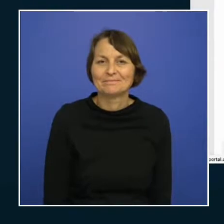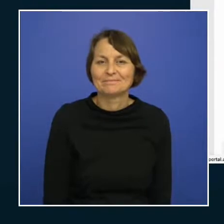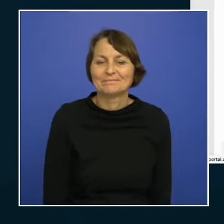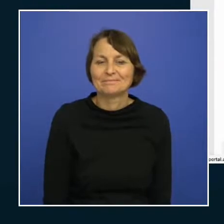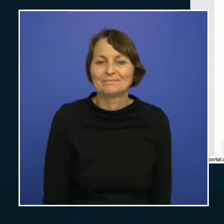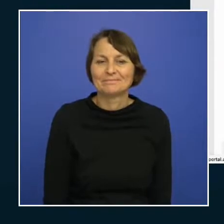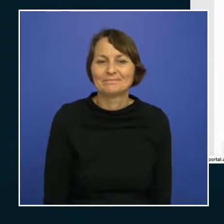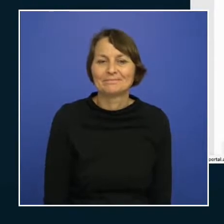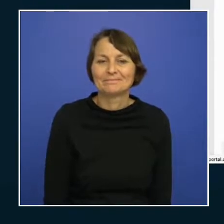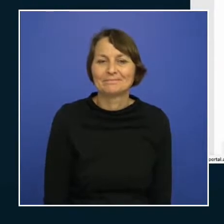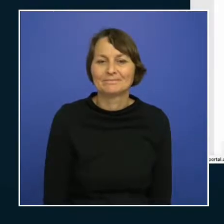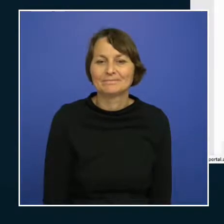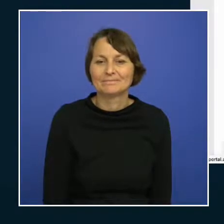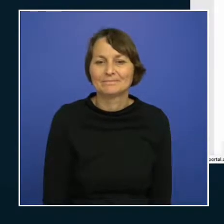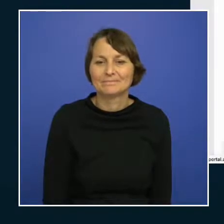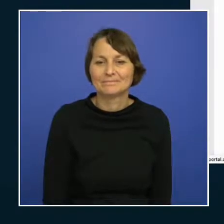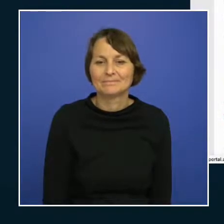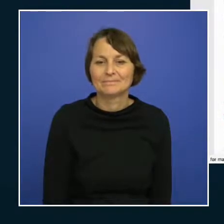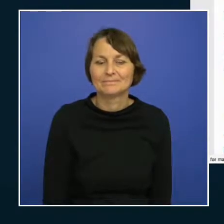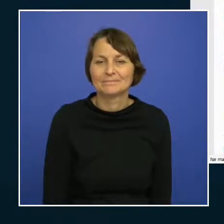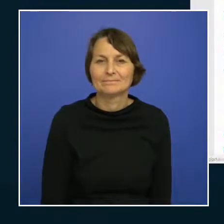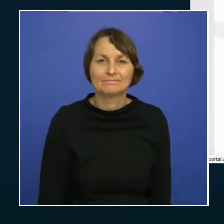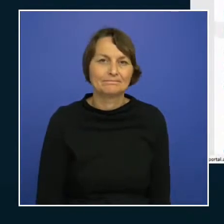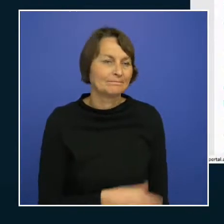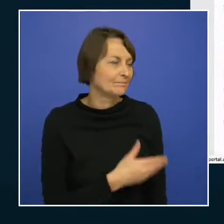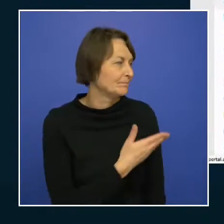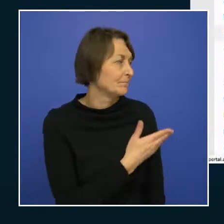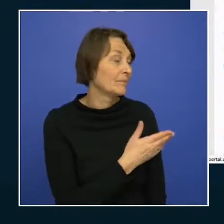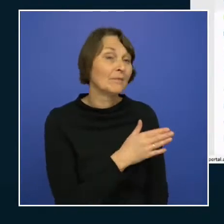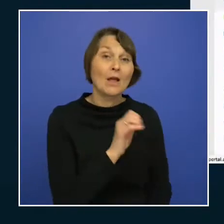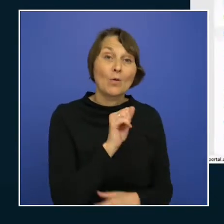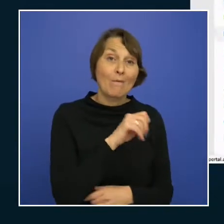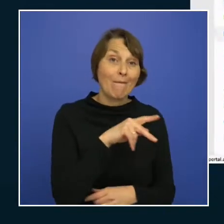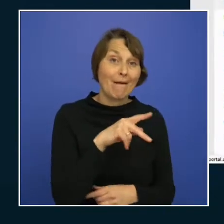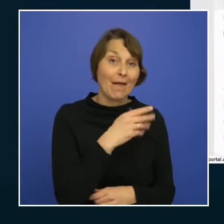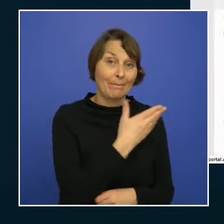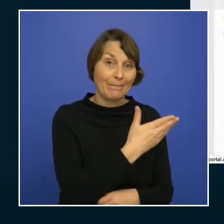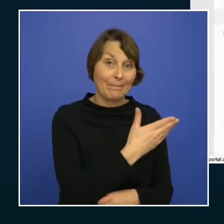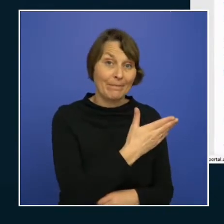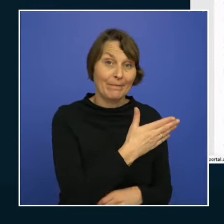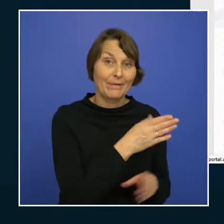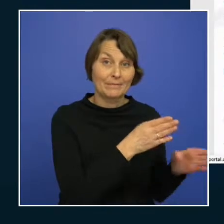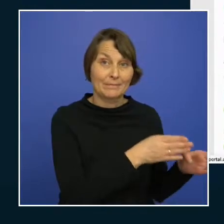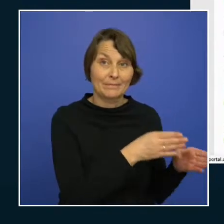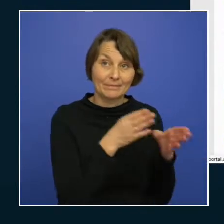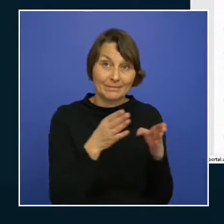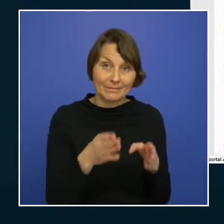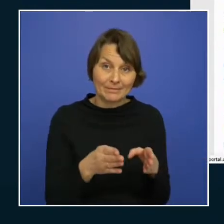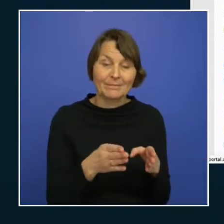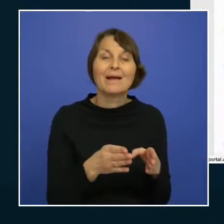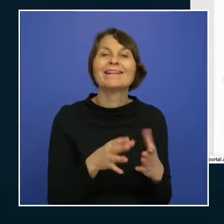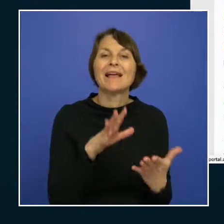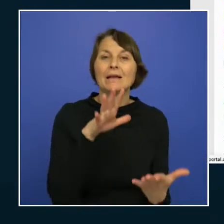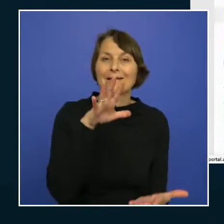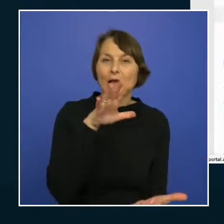So, and if we go to the app, for example, and we go to diagnostic settings